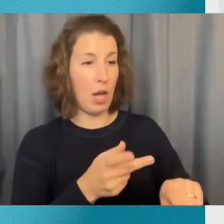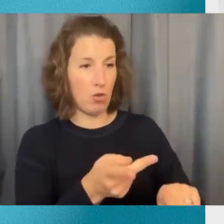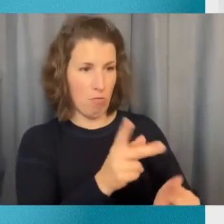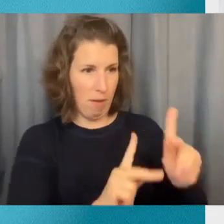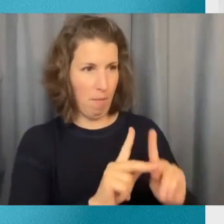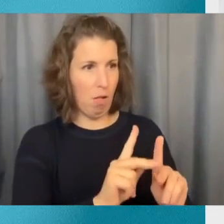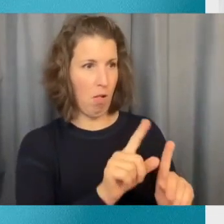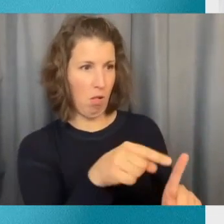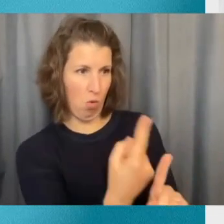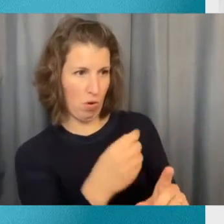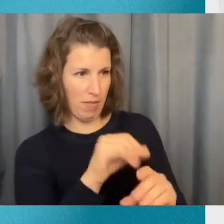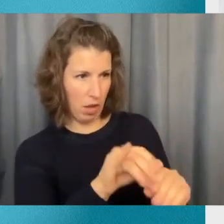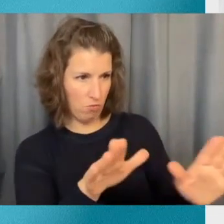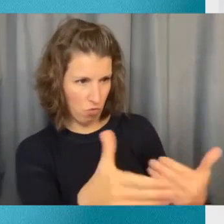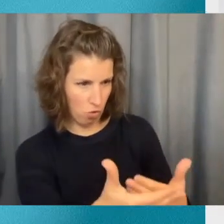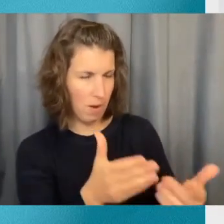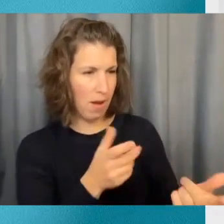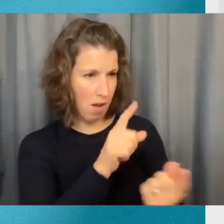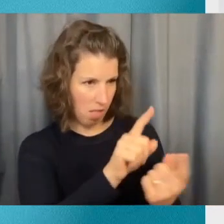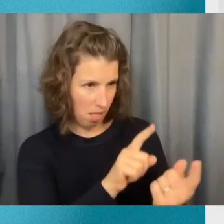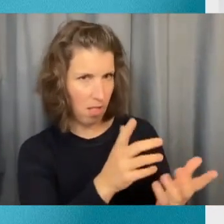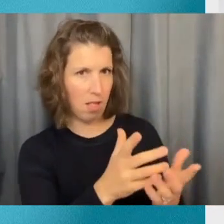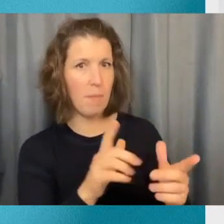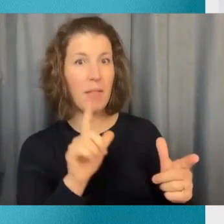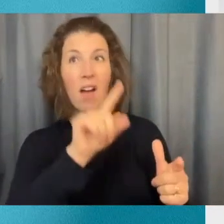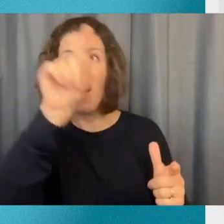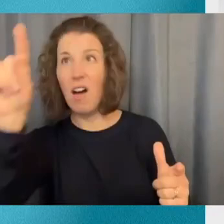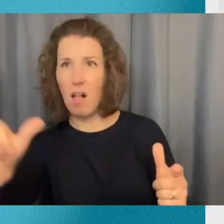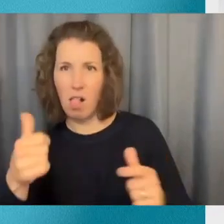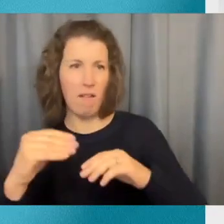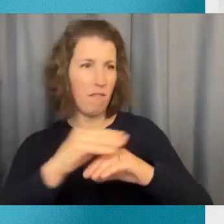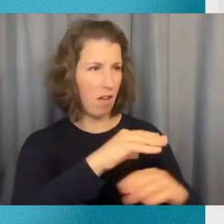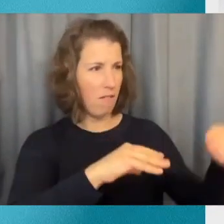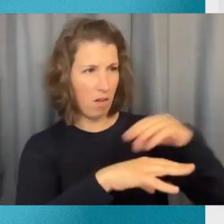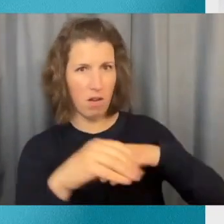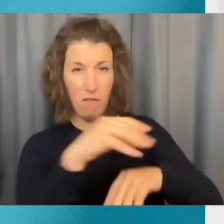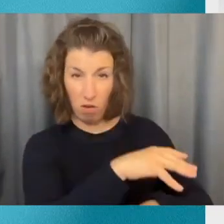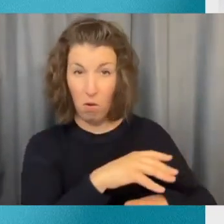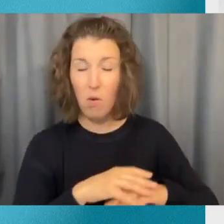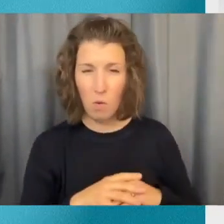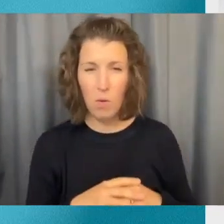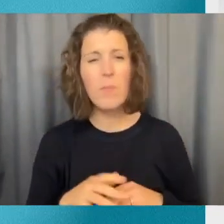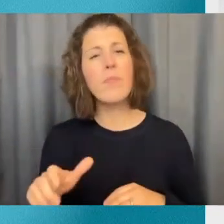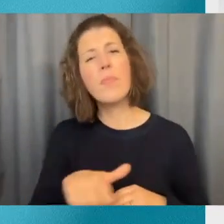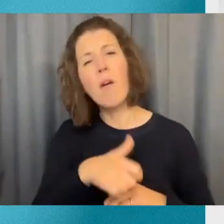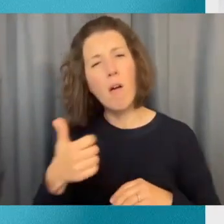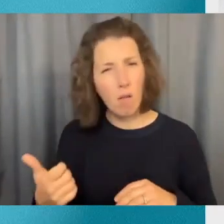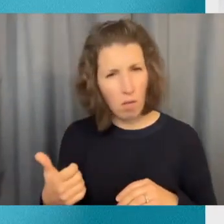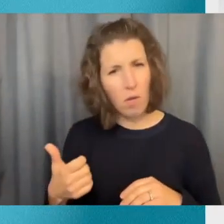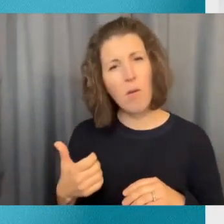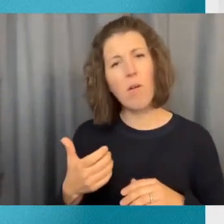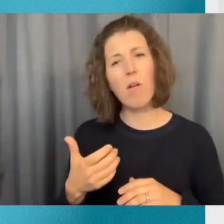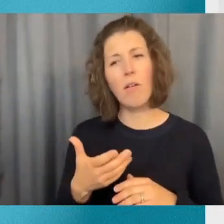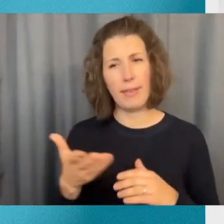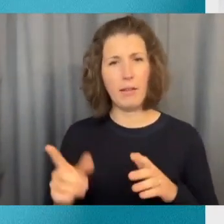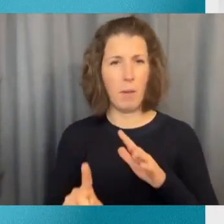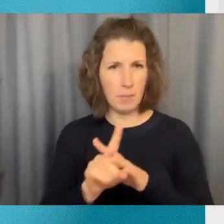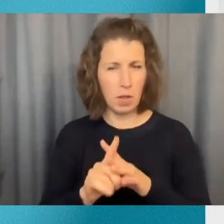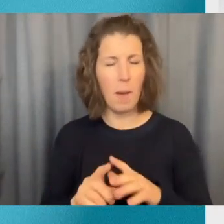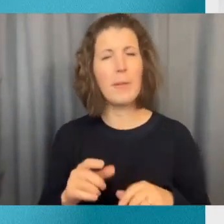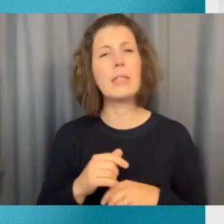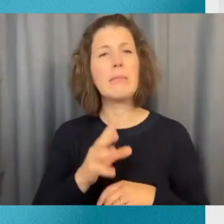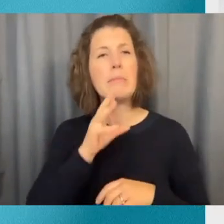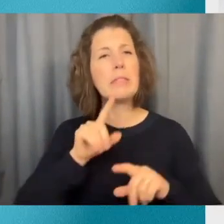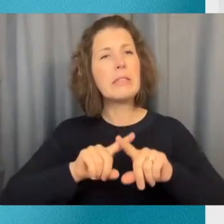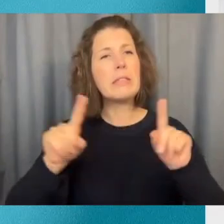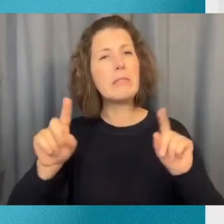talked about some of this earlier today. Another thing that comes up a lot is the idea of speaking on different registers. So you have the